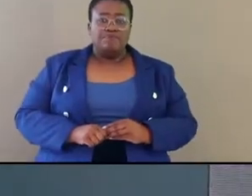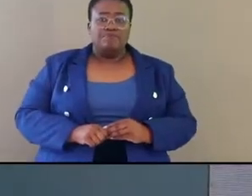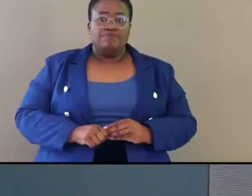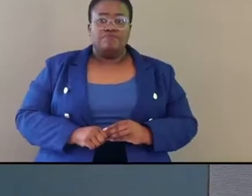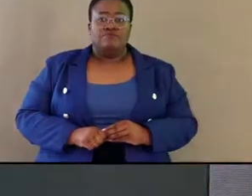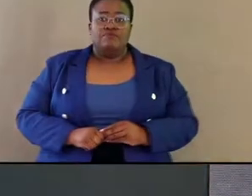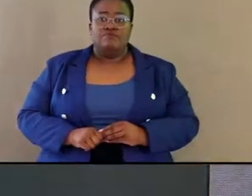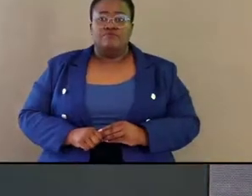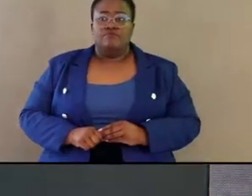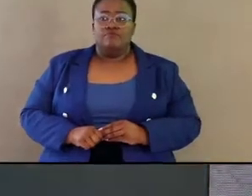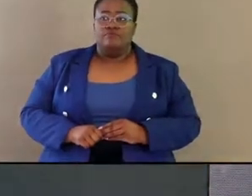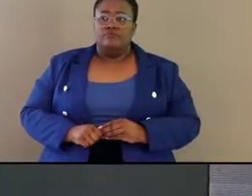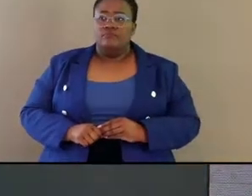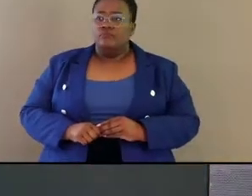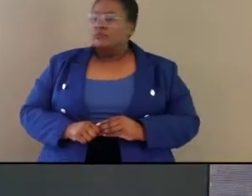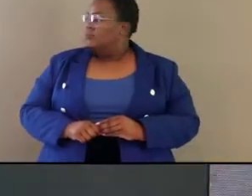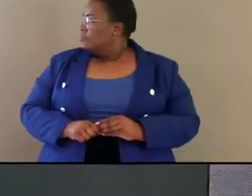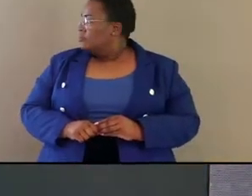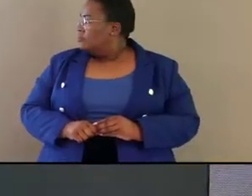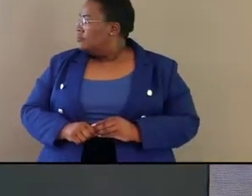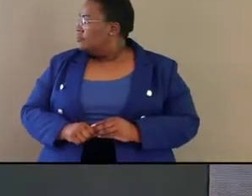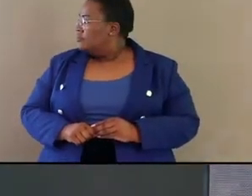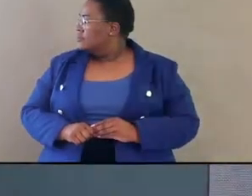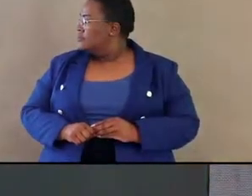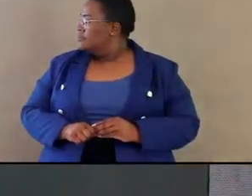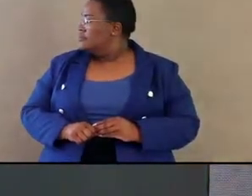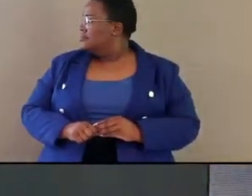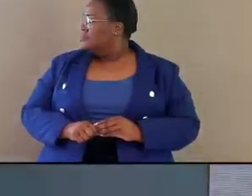I know you can see my notes which is quite fascinating.